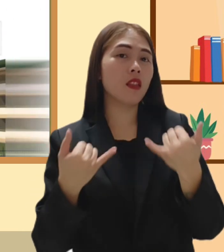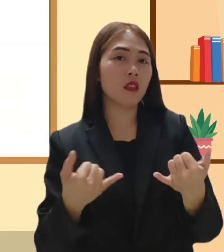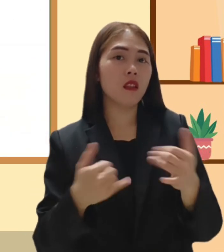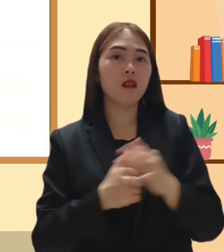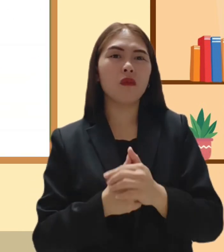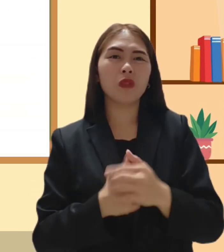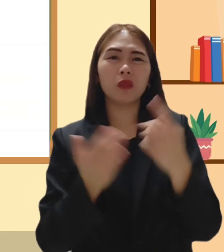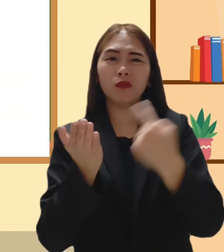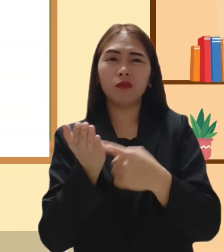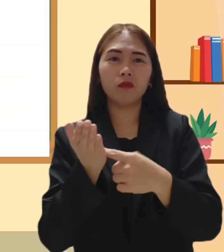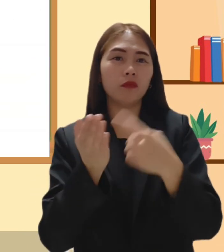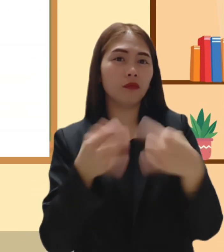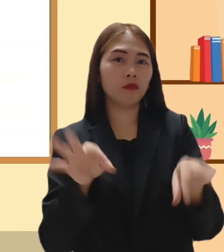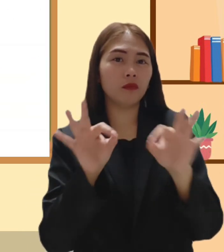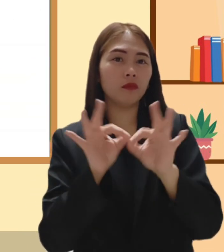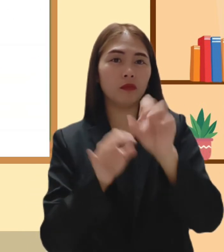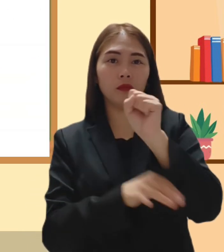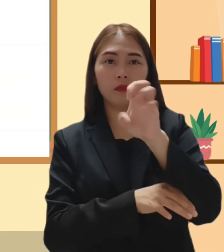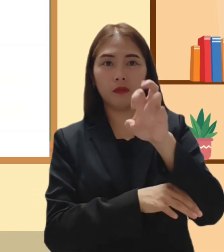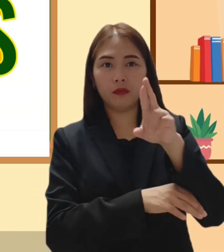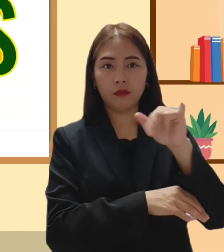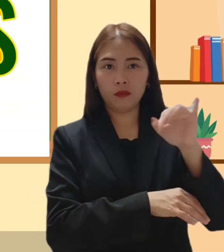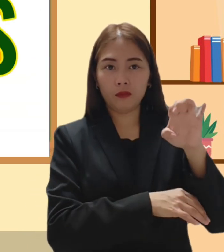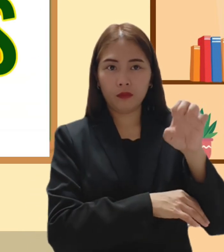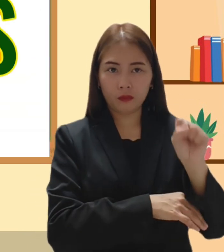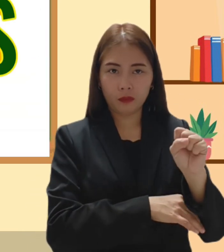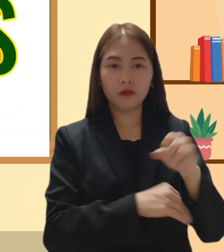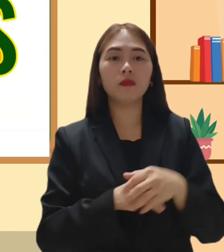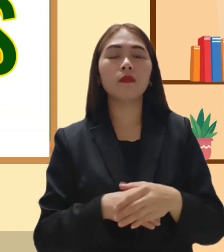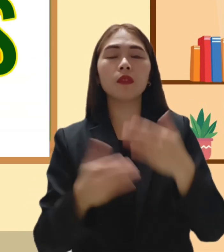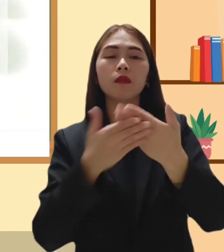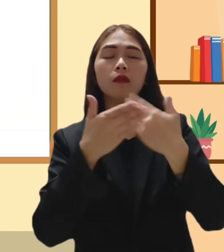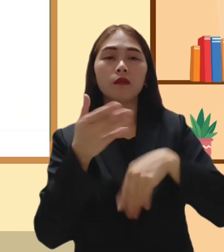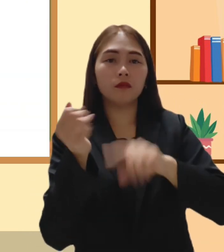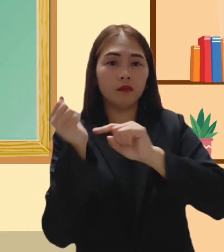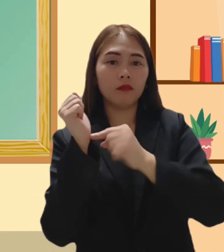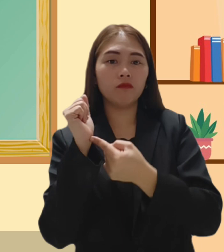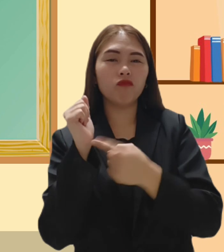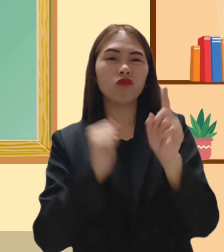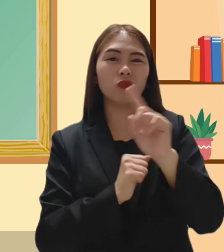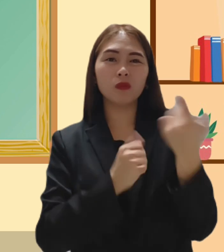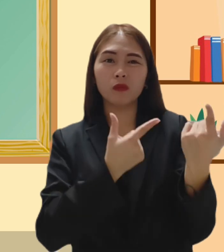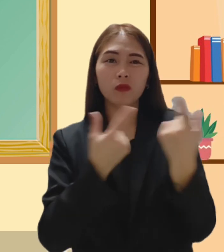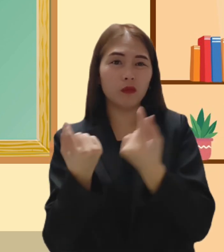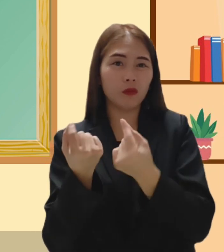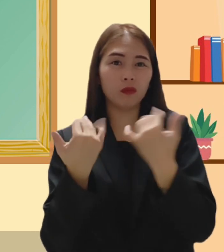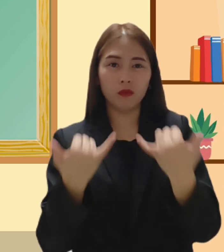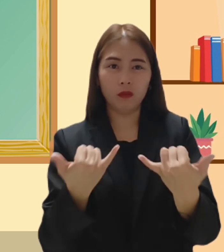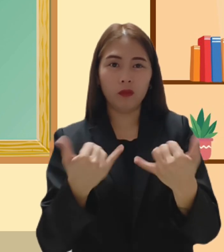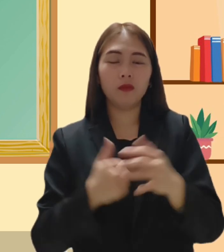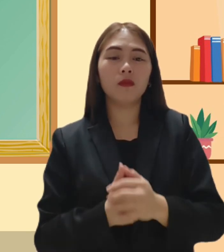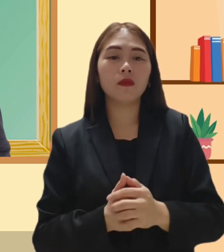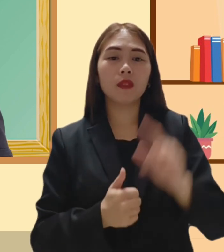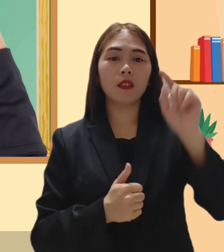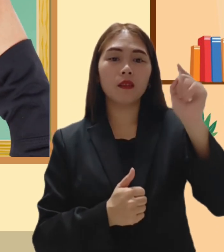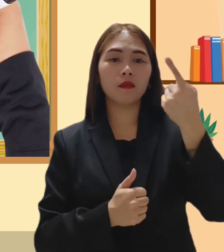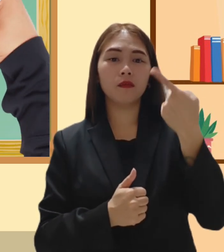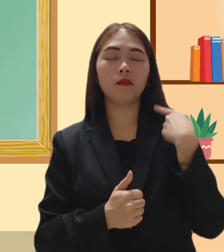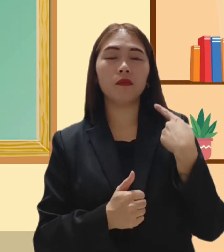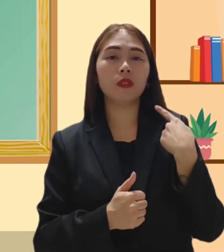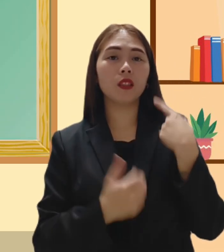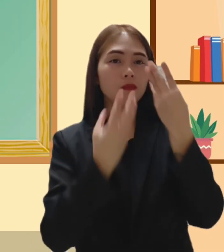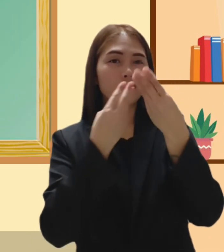English. So now, we will be talking about series. Before we begin, here's what we will accomplish